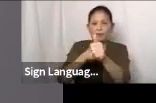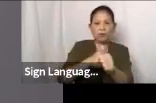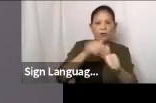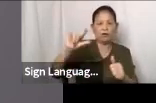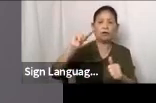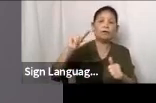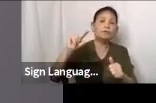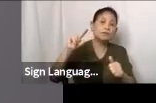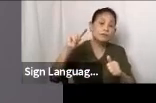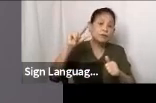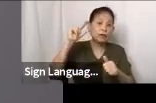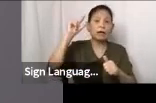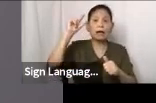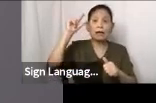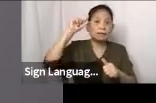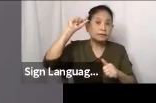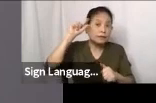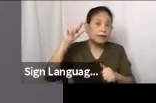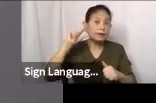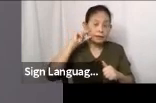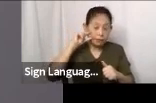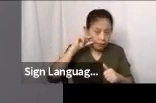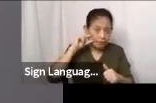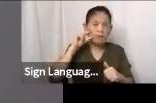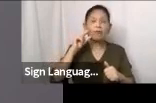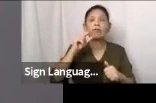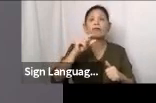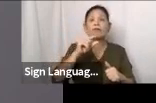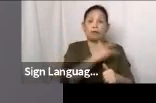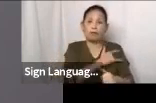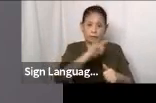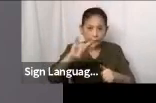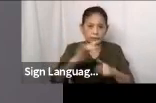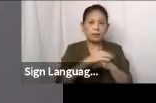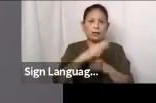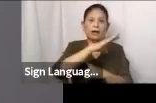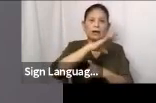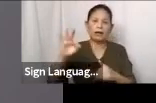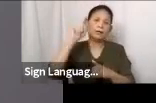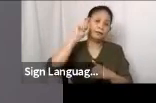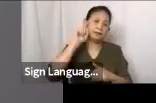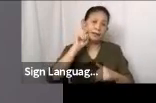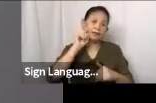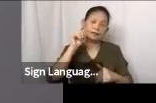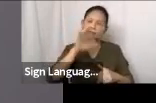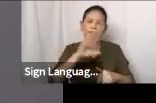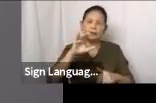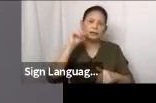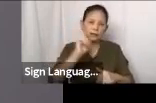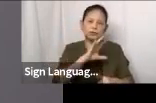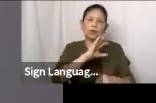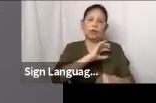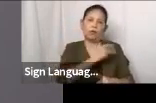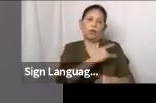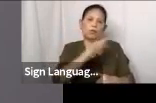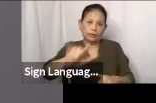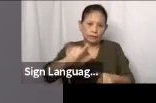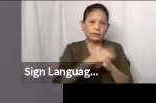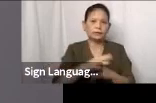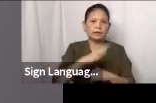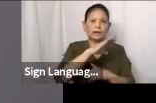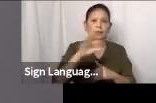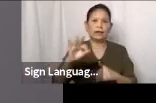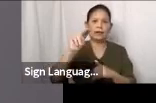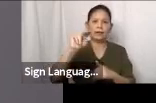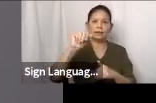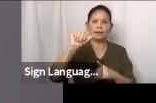and sexual orientation. And NELSA made an judgment ensures exemption of biological evaluation